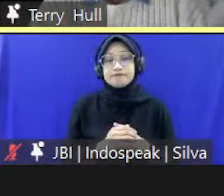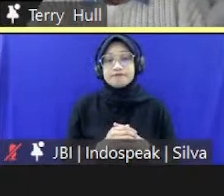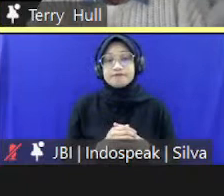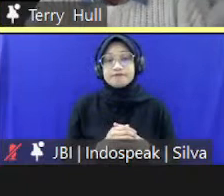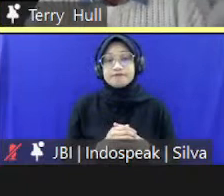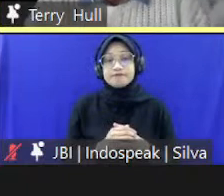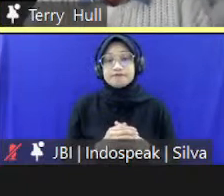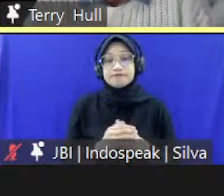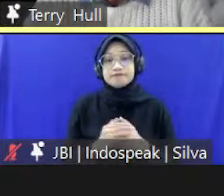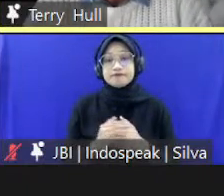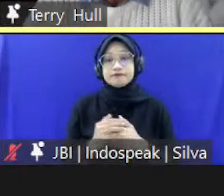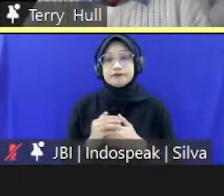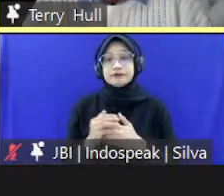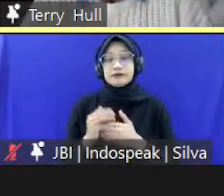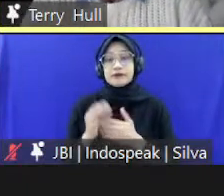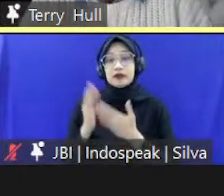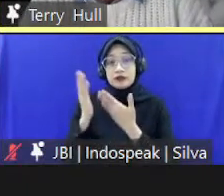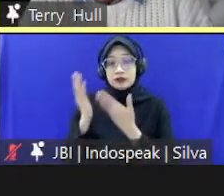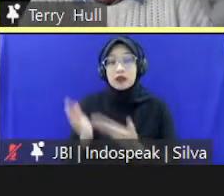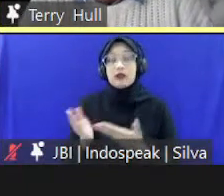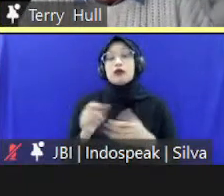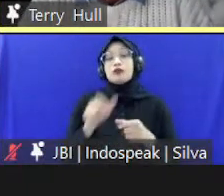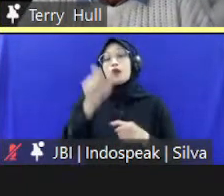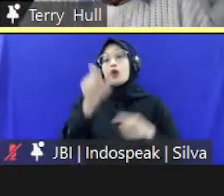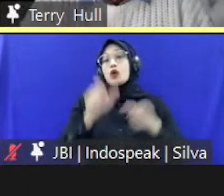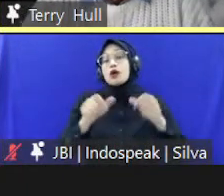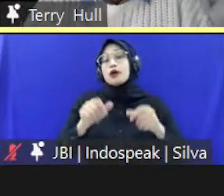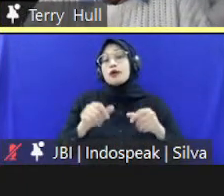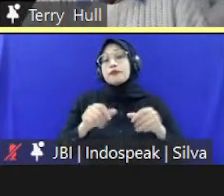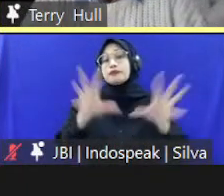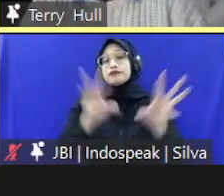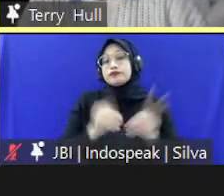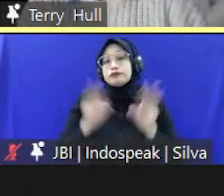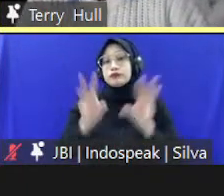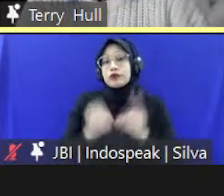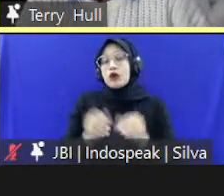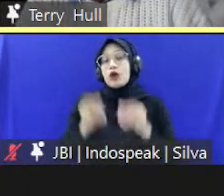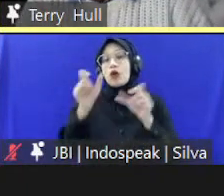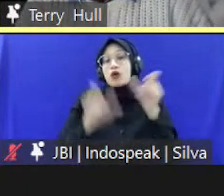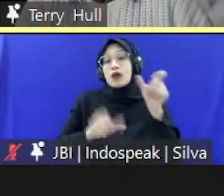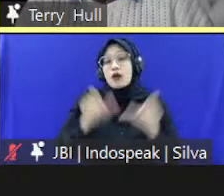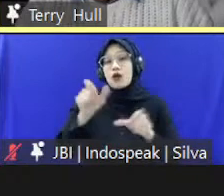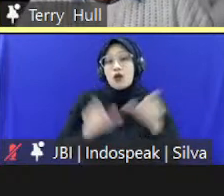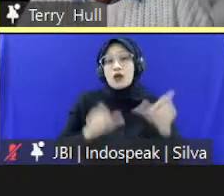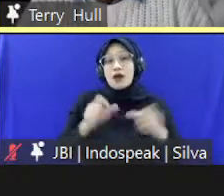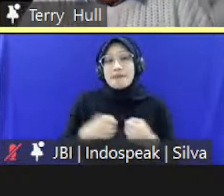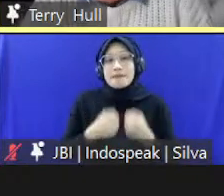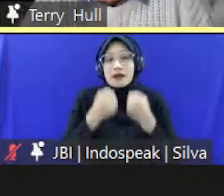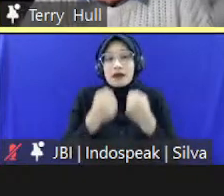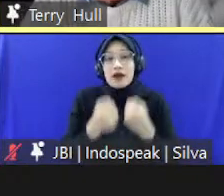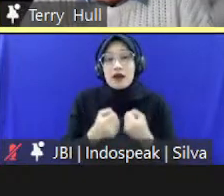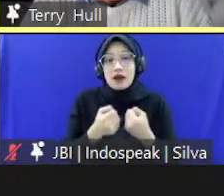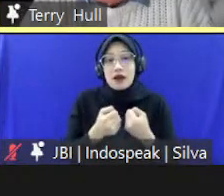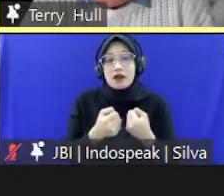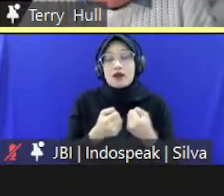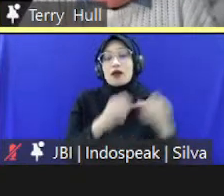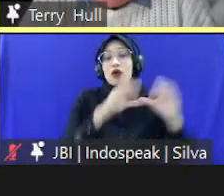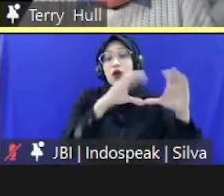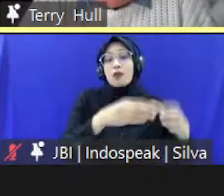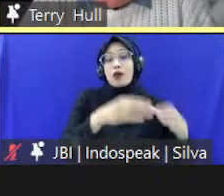ratio of people surviving between censuses for different cohorts is